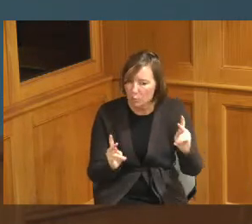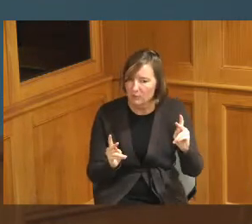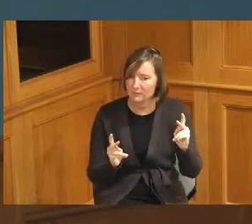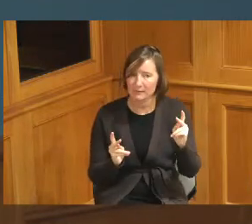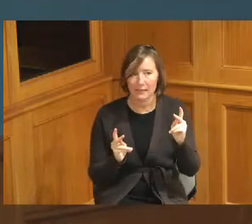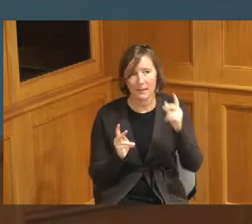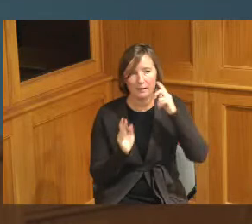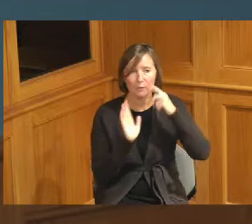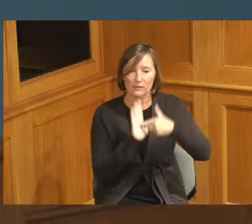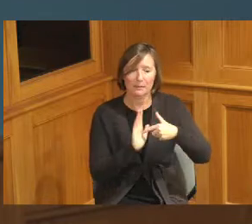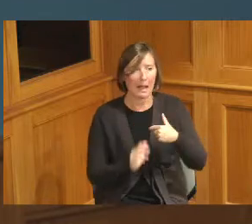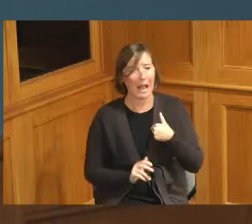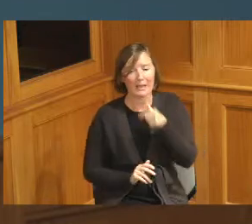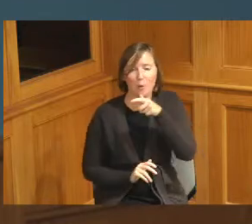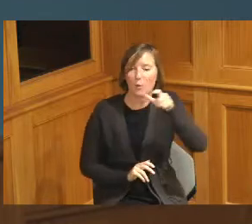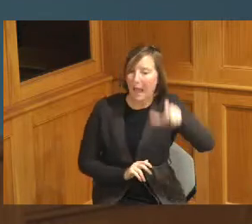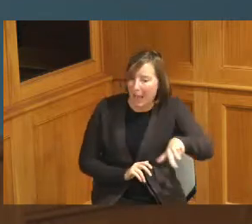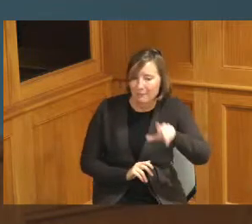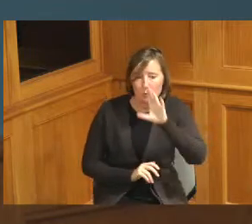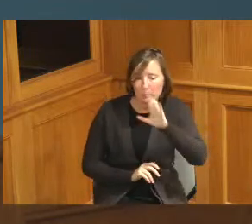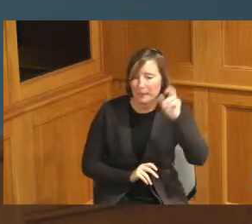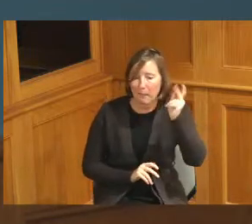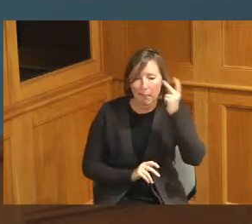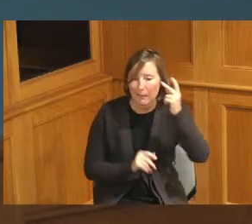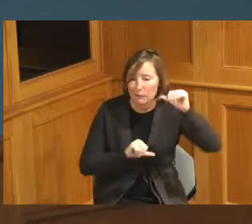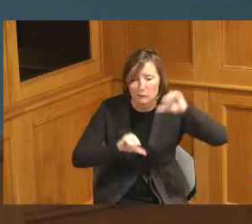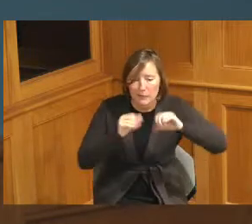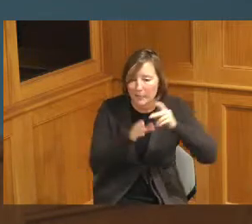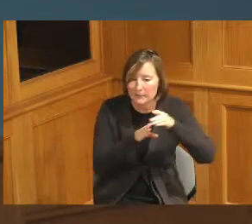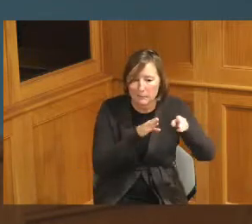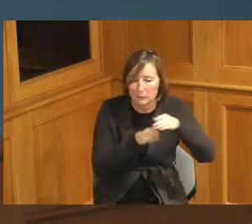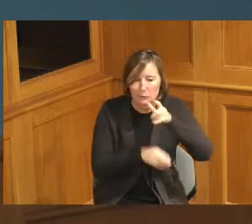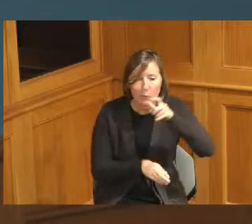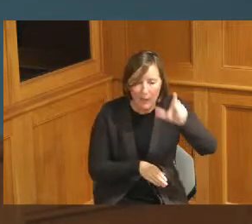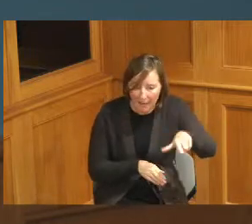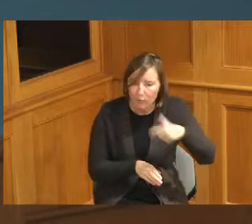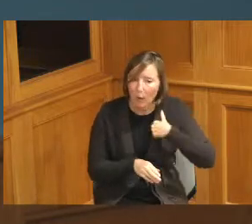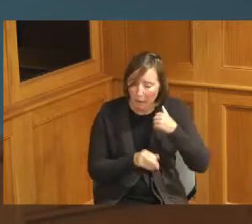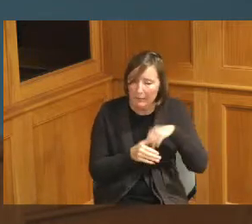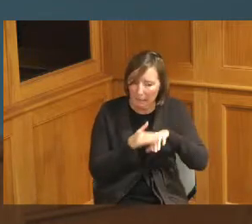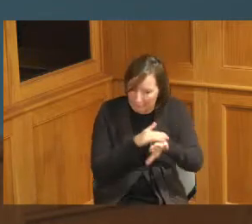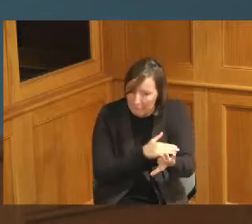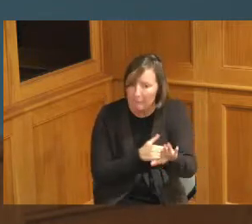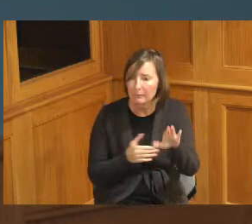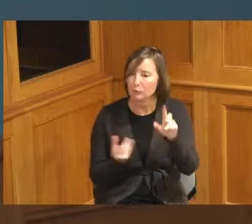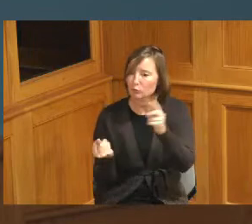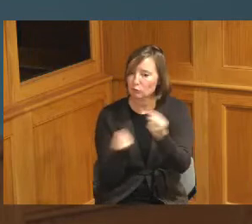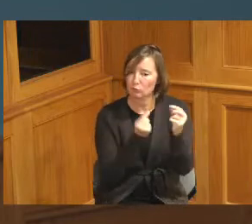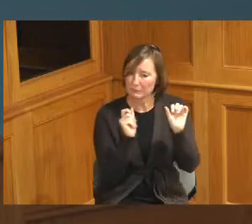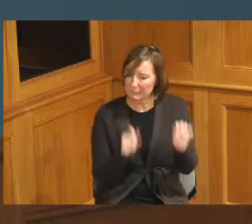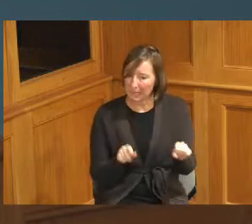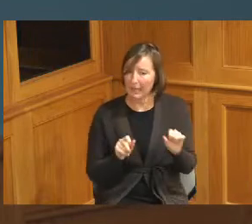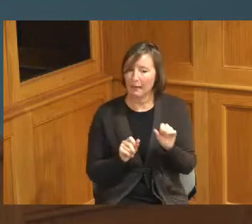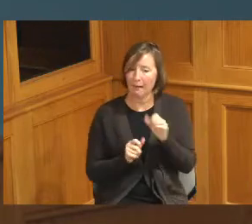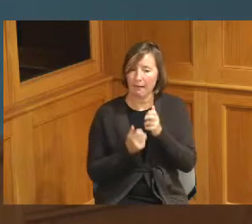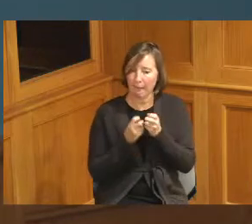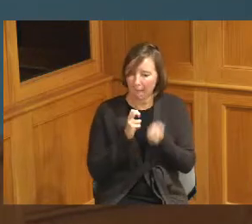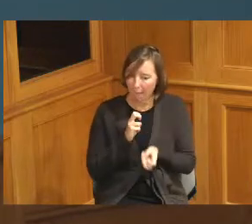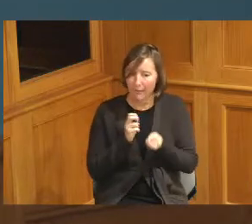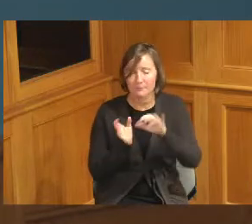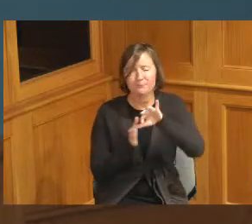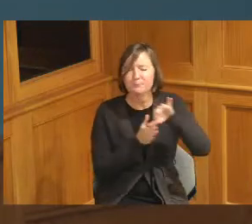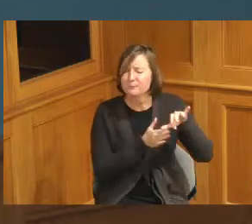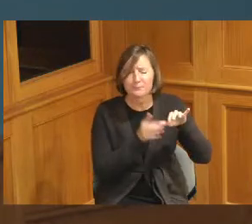political science major. We need people at every level. So I'm super excited about that. I had a question